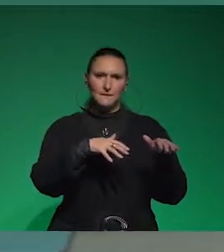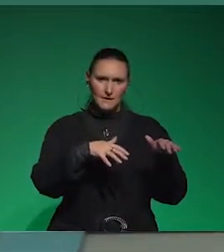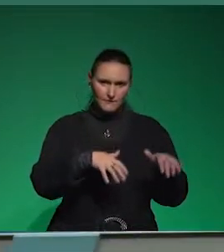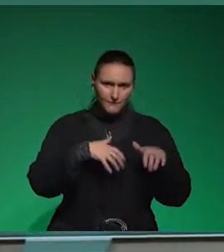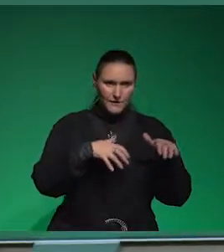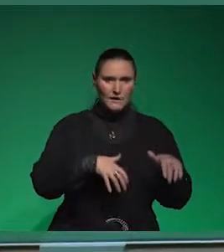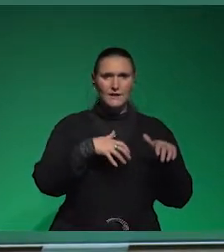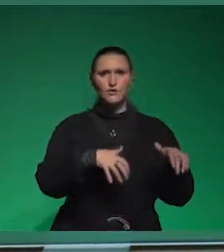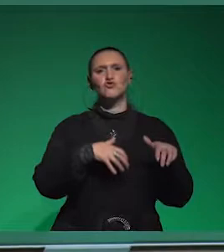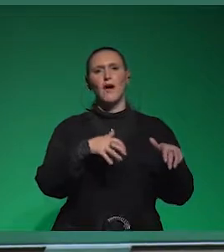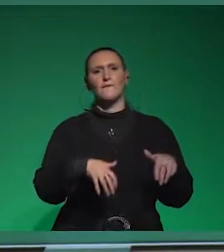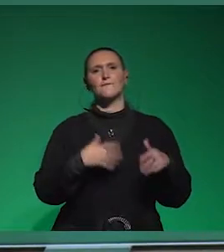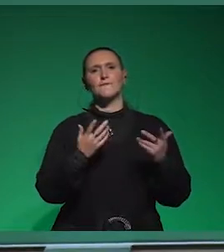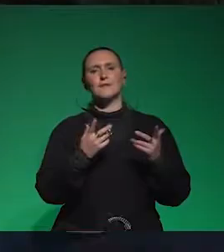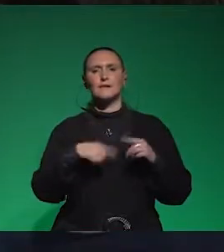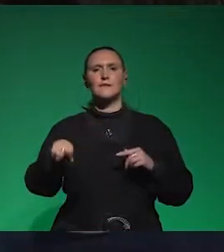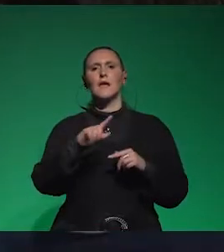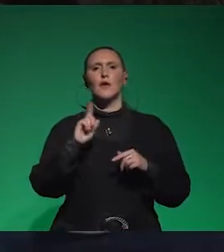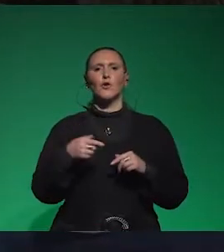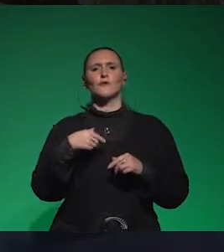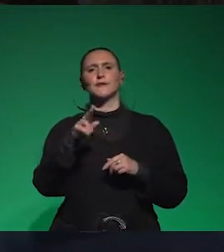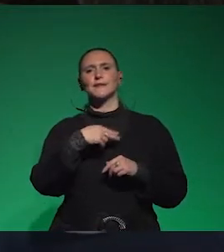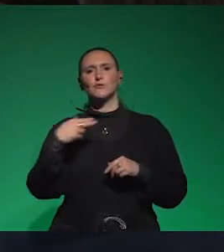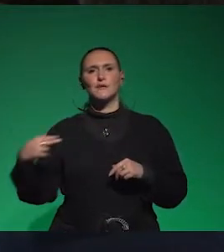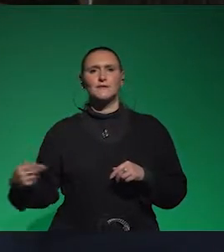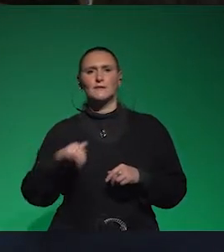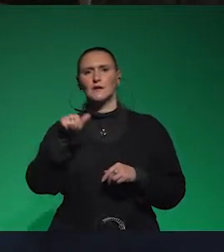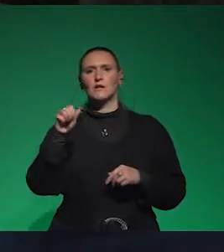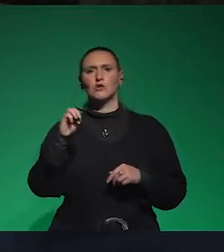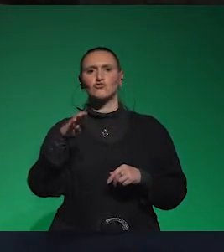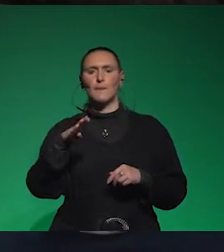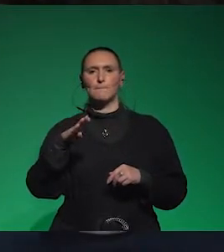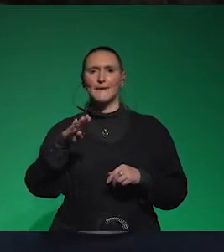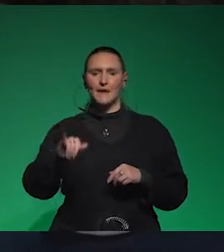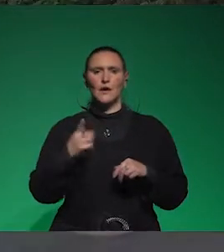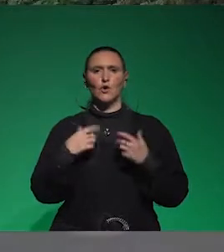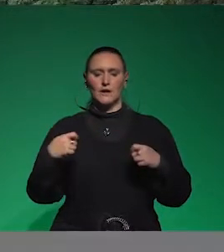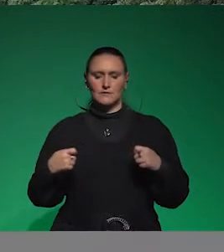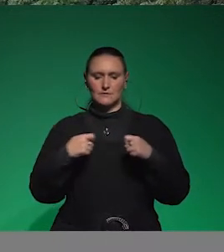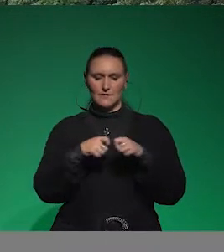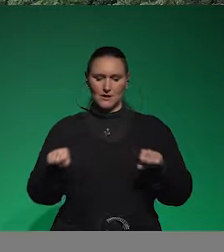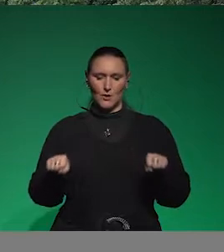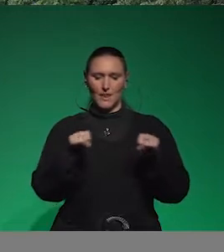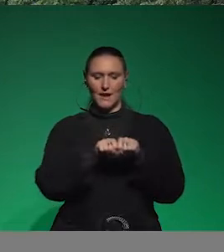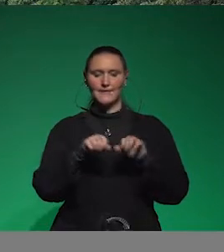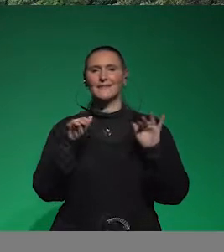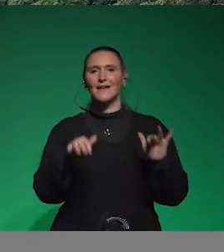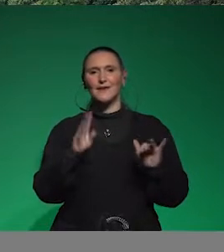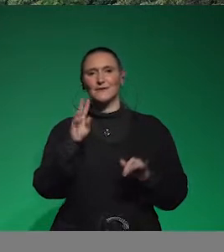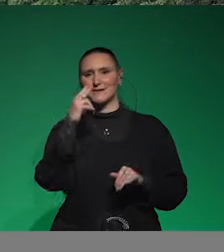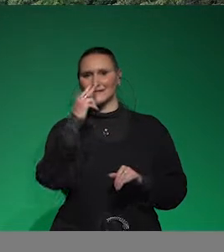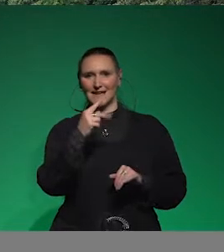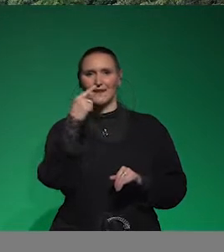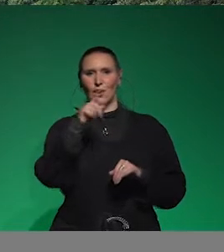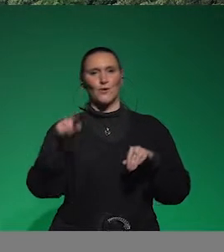of Indonesia in Jambi, who will be with us from remote. I can see her already on the small